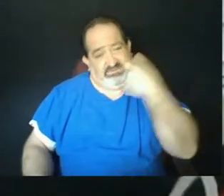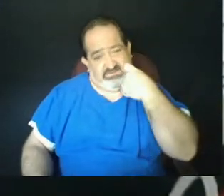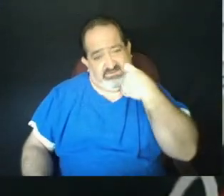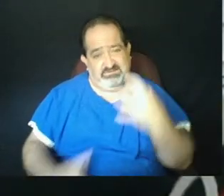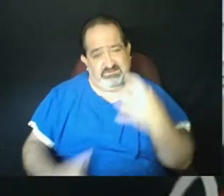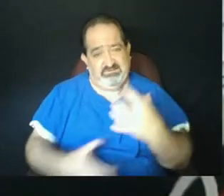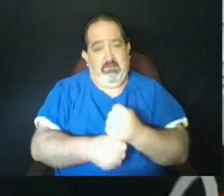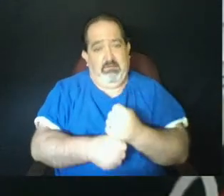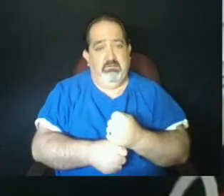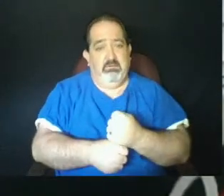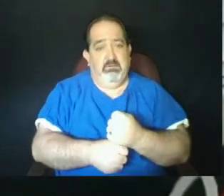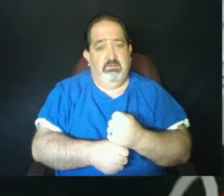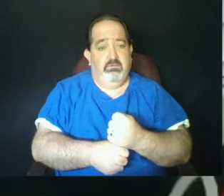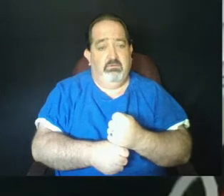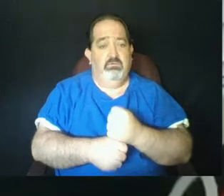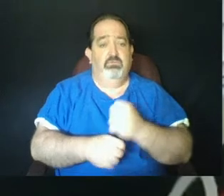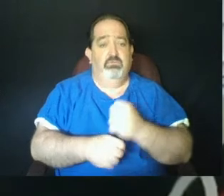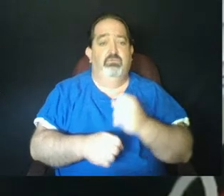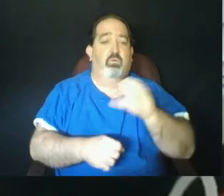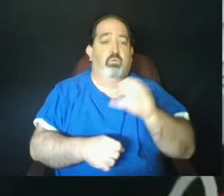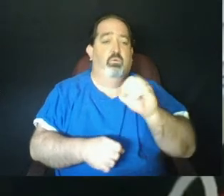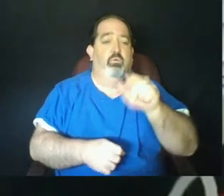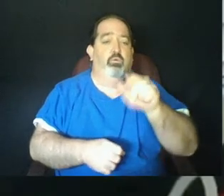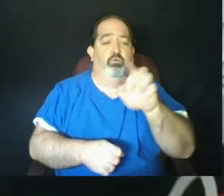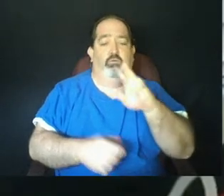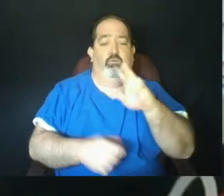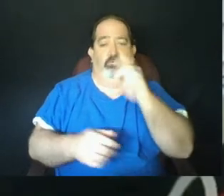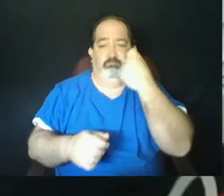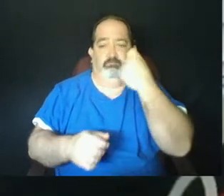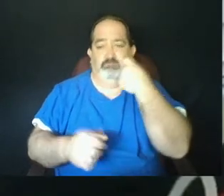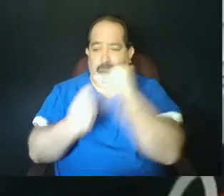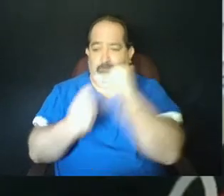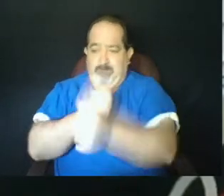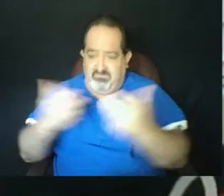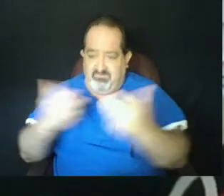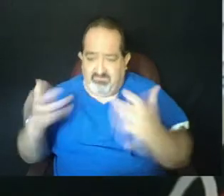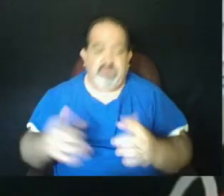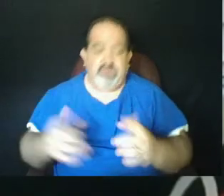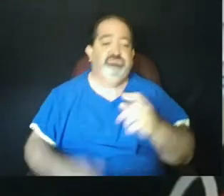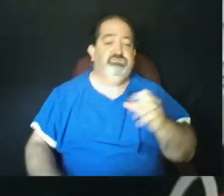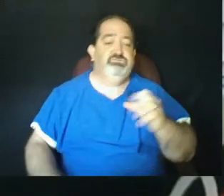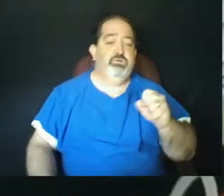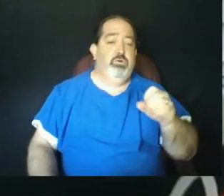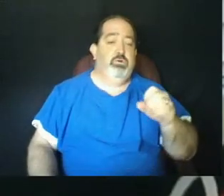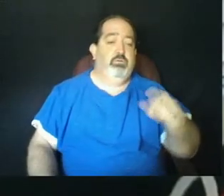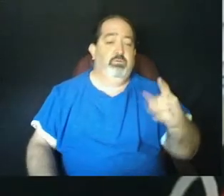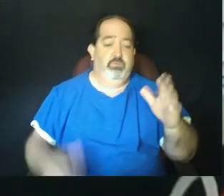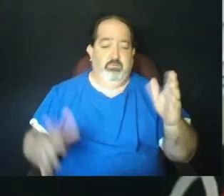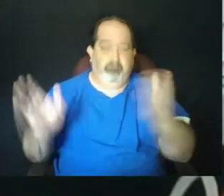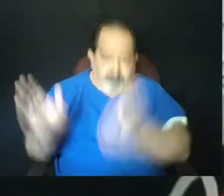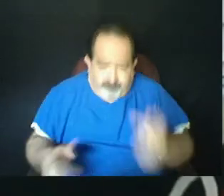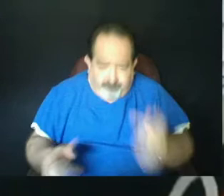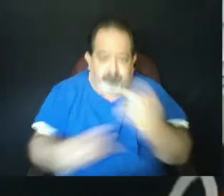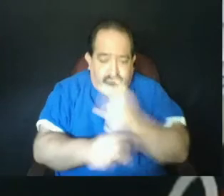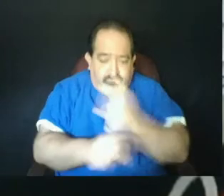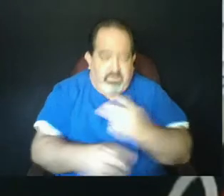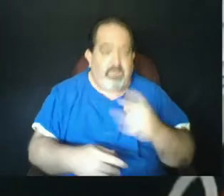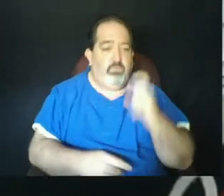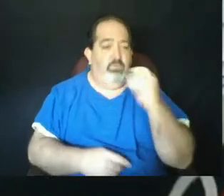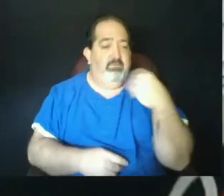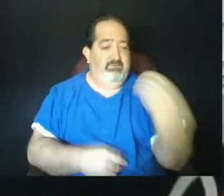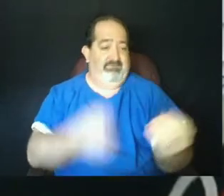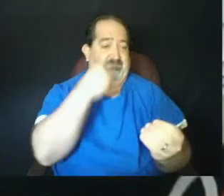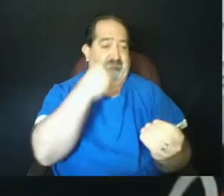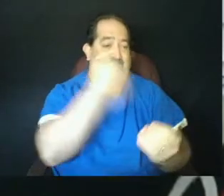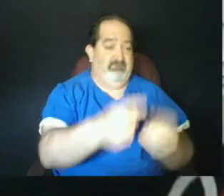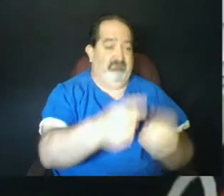this order passed. We will be getting that together very soon, and we will pass that and this promissory on to